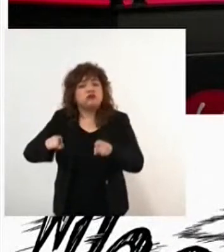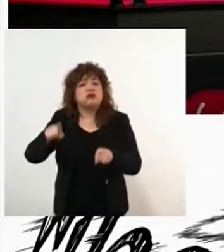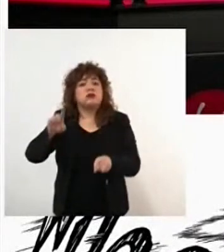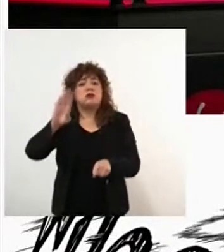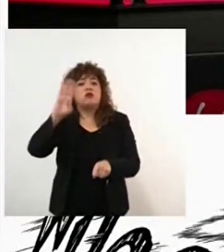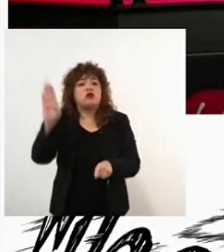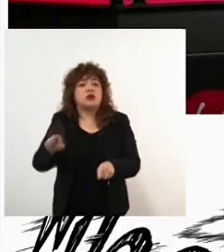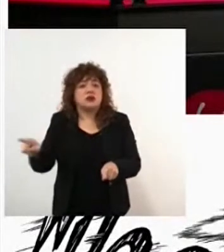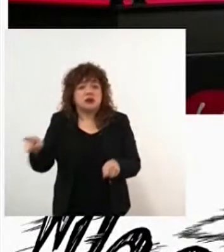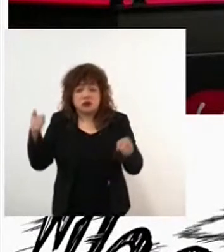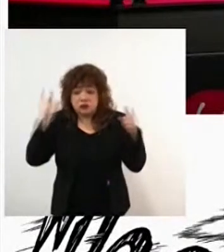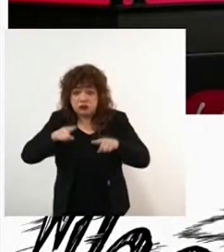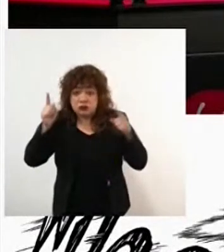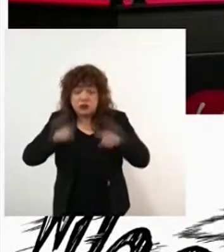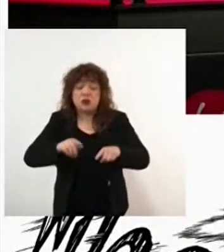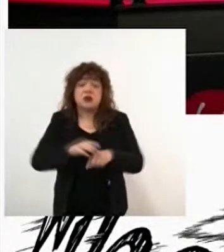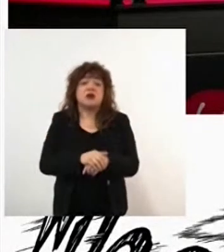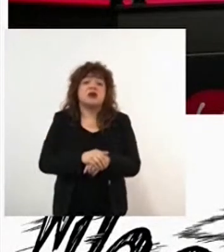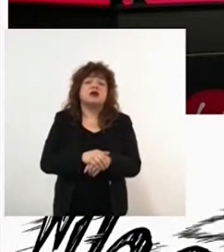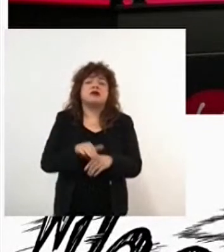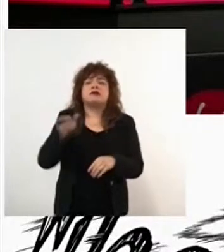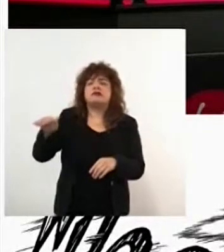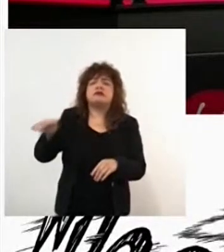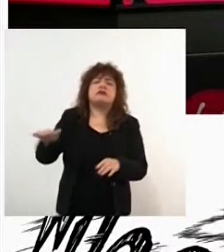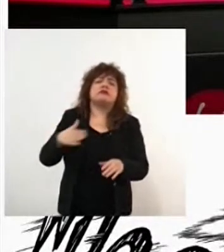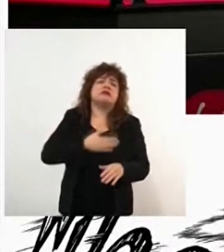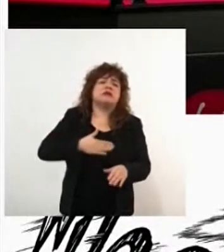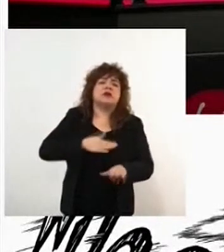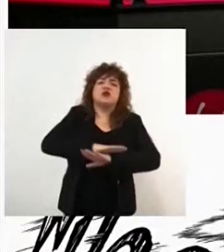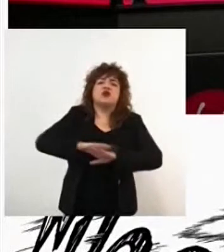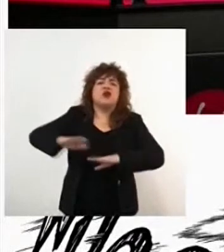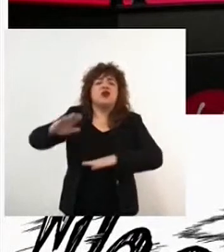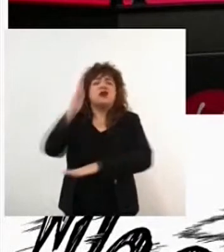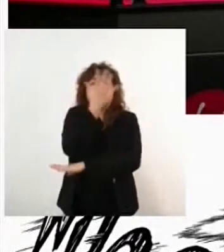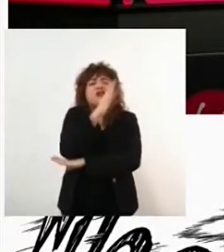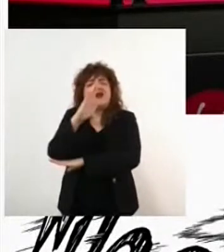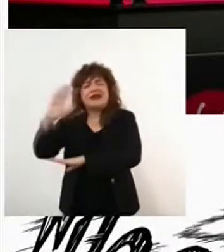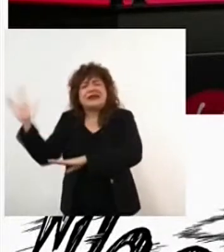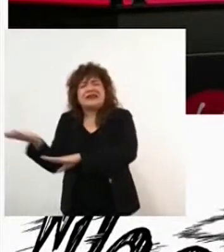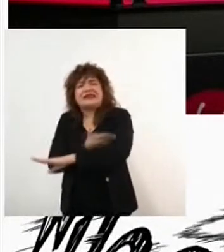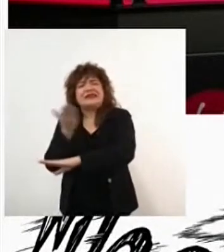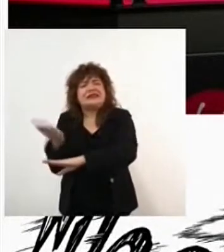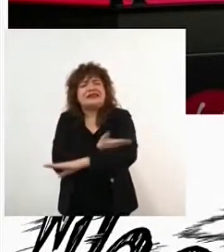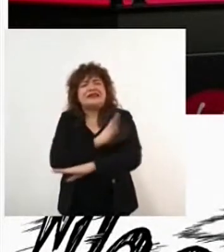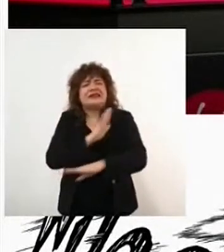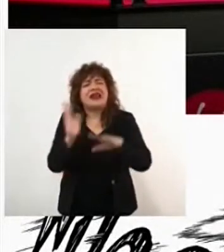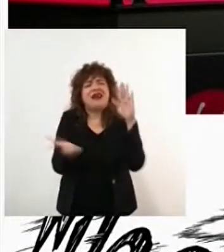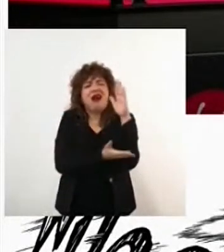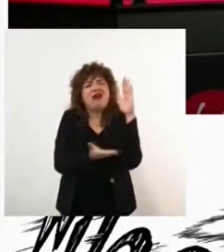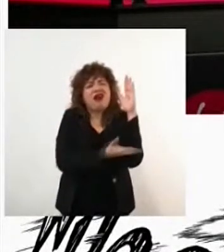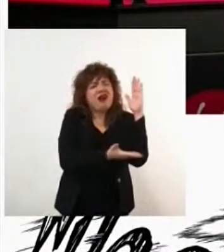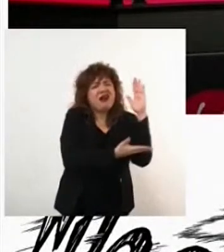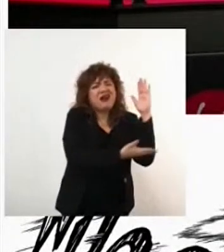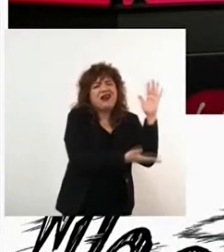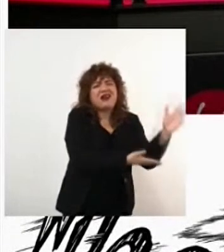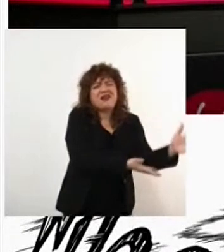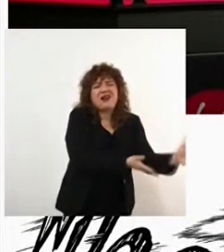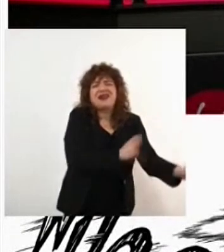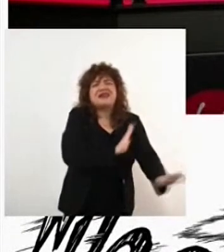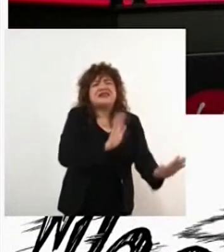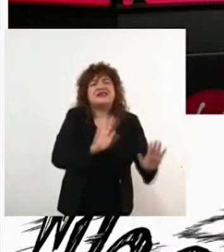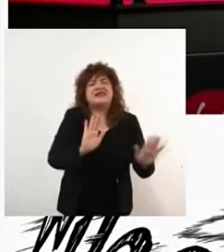ask them, you know, to not to cut down the rainforests, and then rewarding countries for for